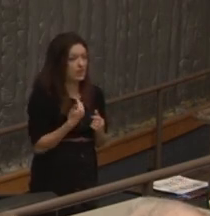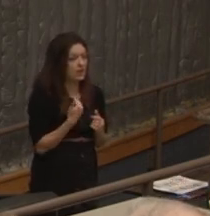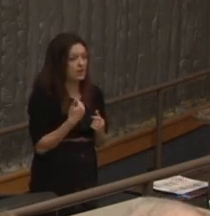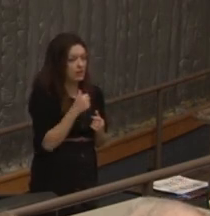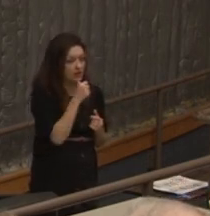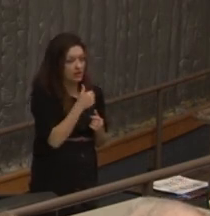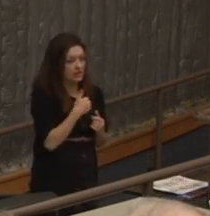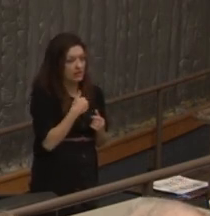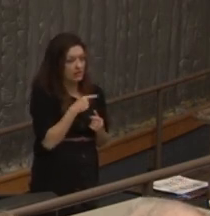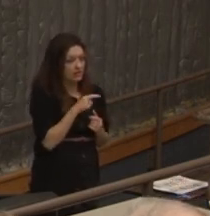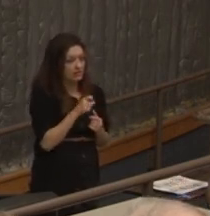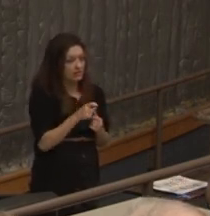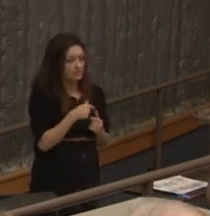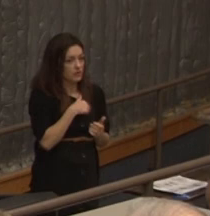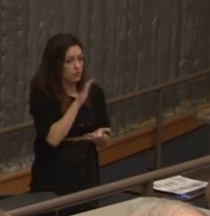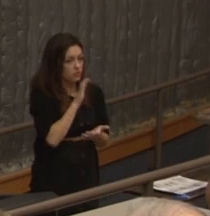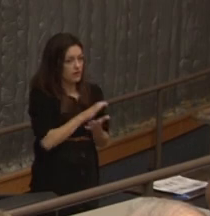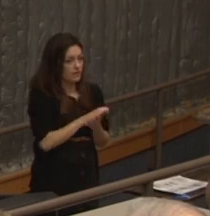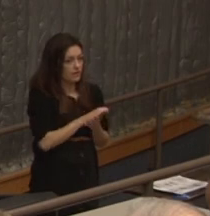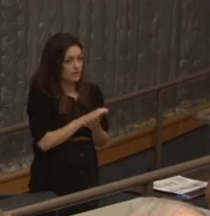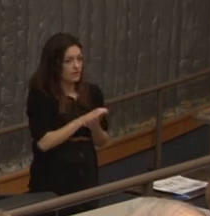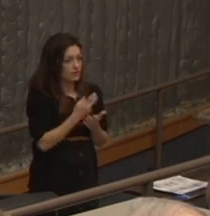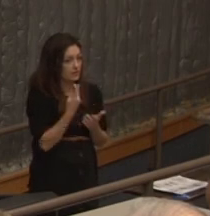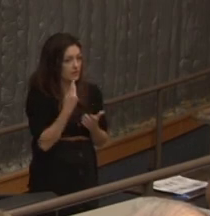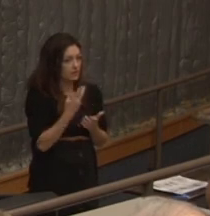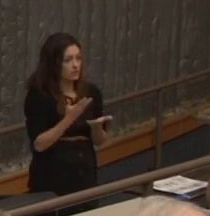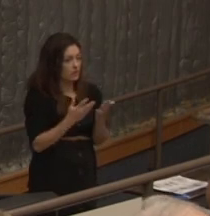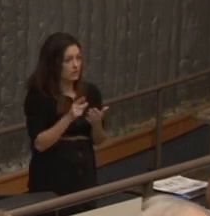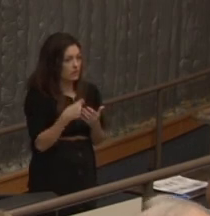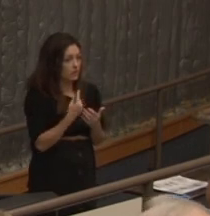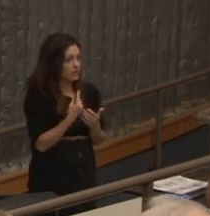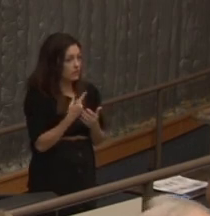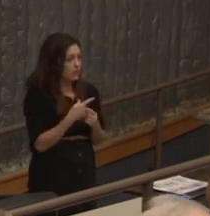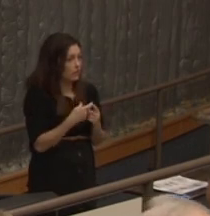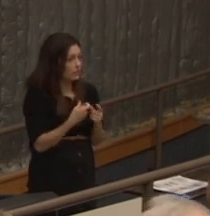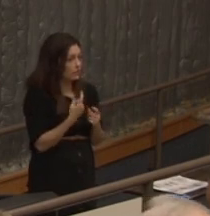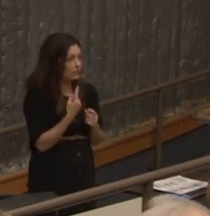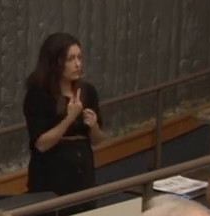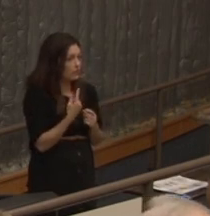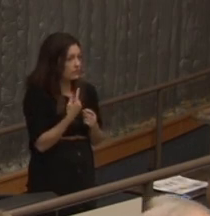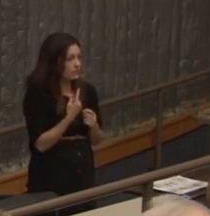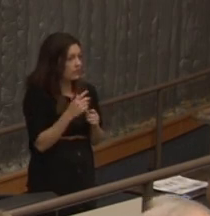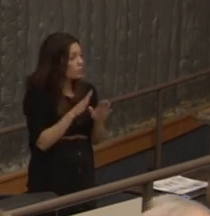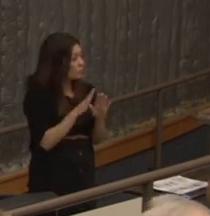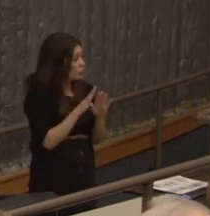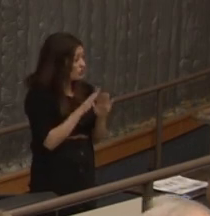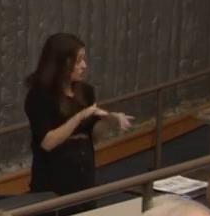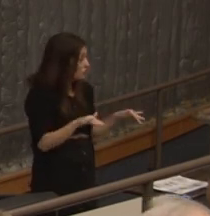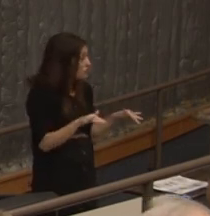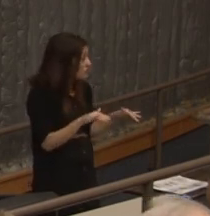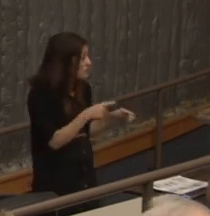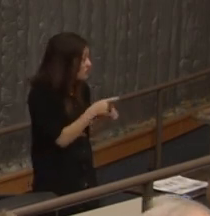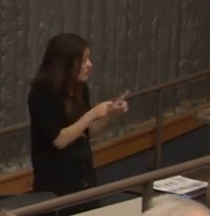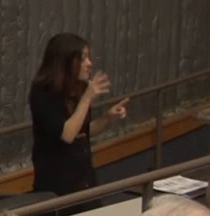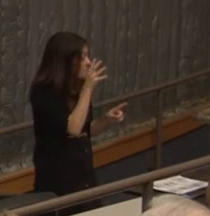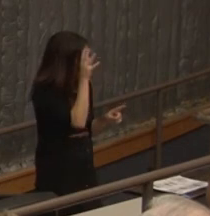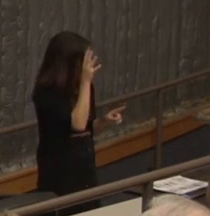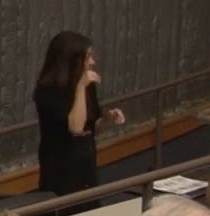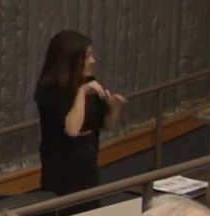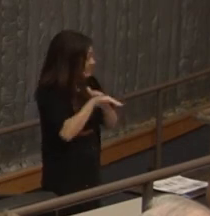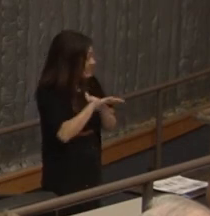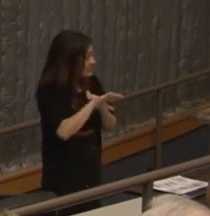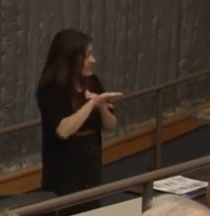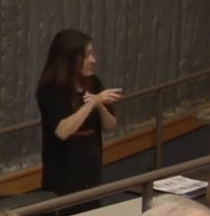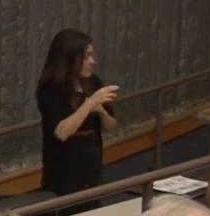statement. My wife and me, we are from the only ones in this audience that we are children of Holocaust survivors. My mother is